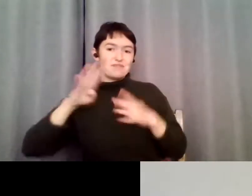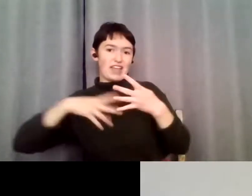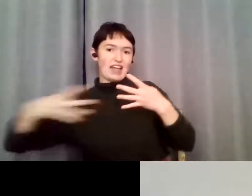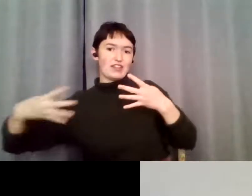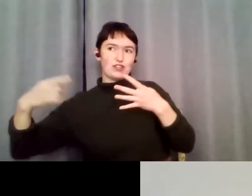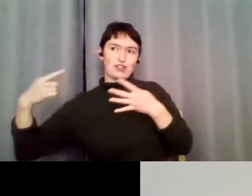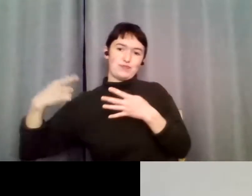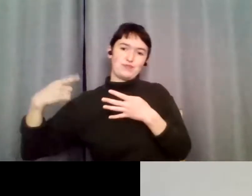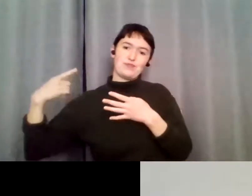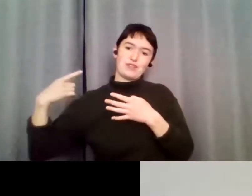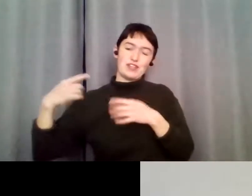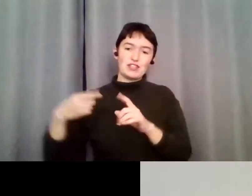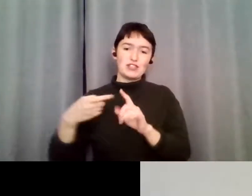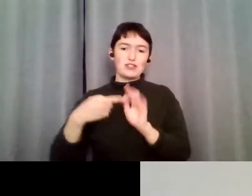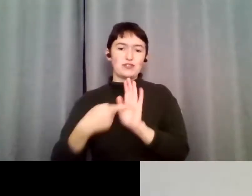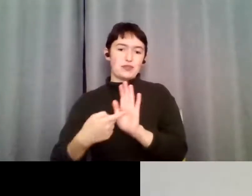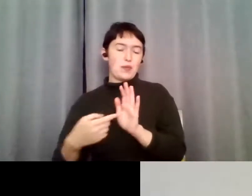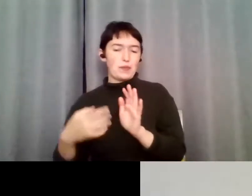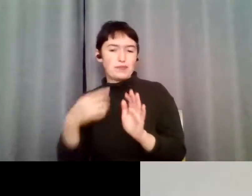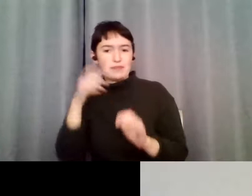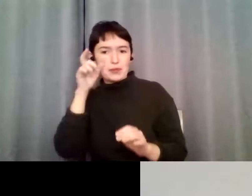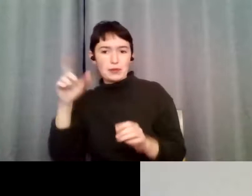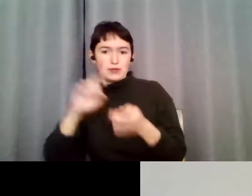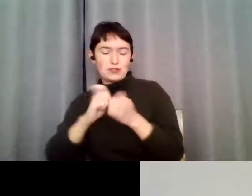shape because